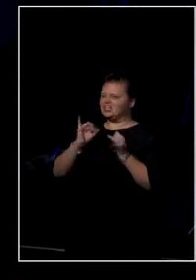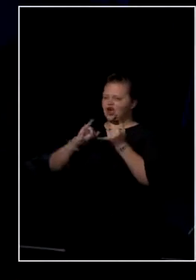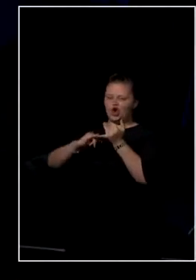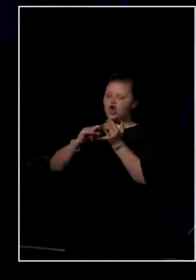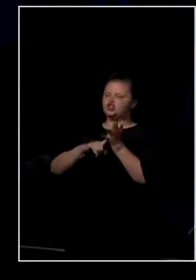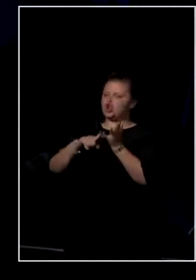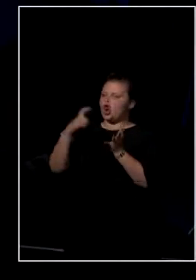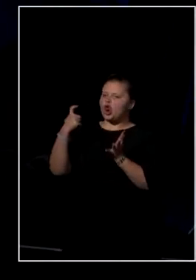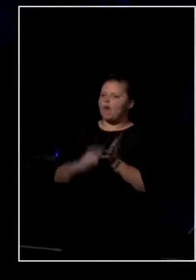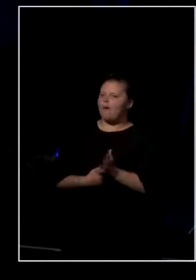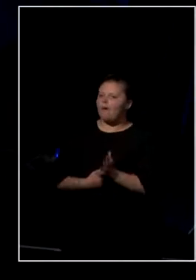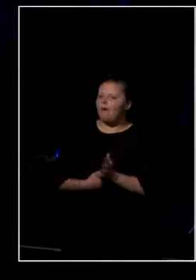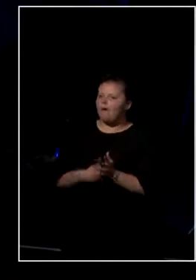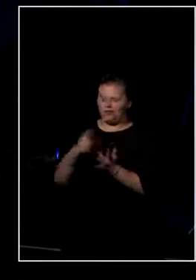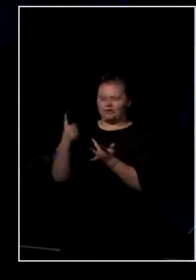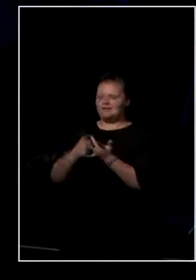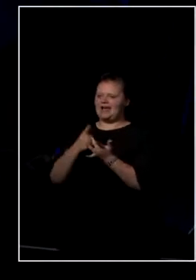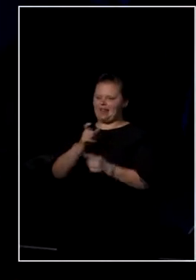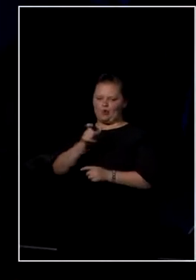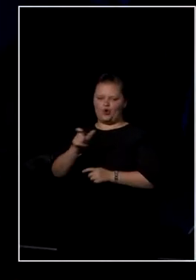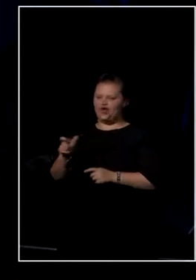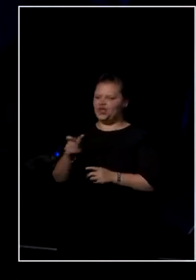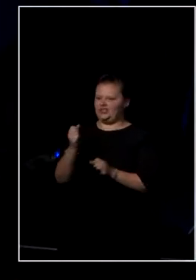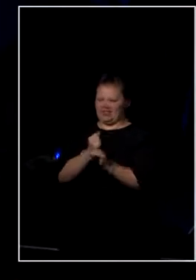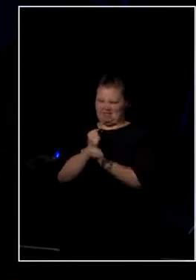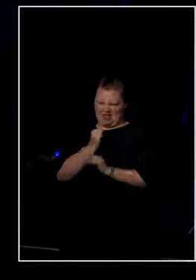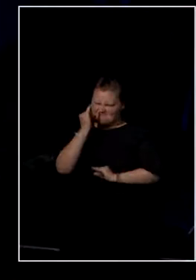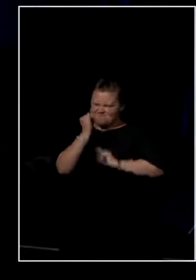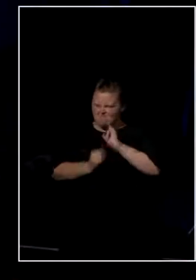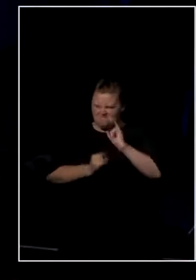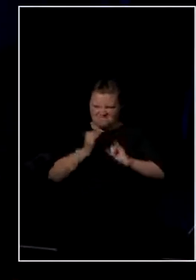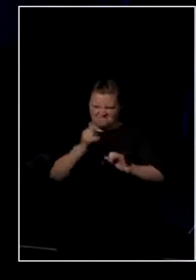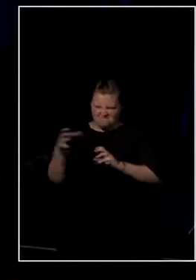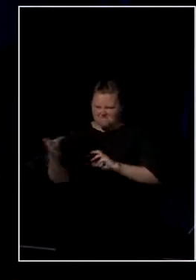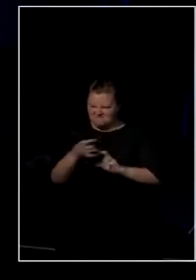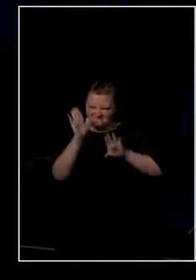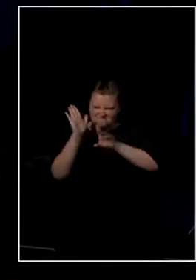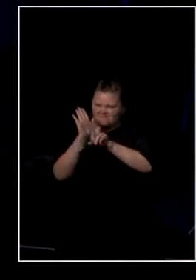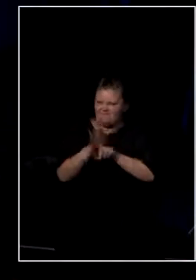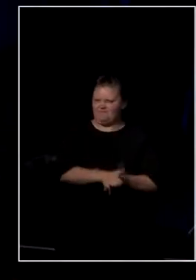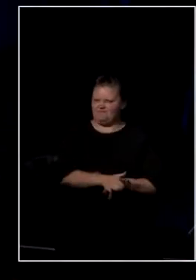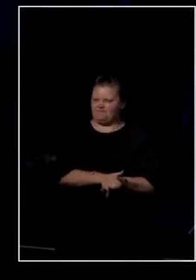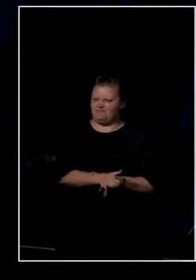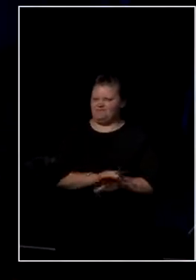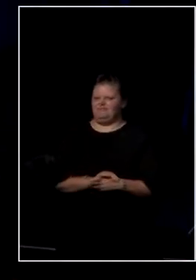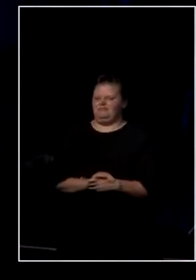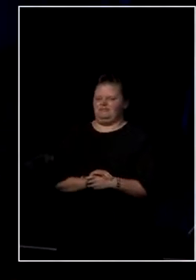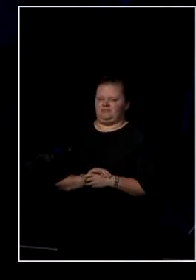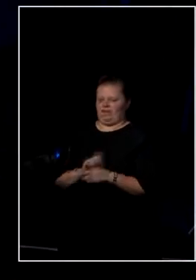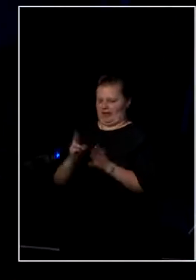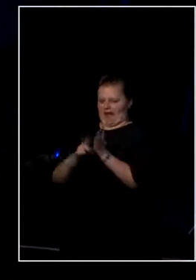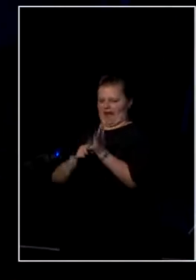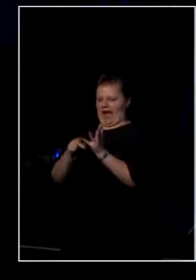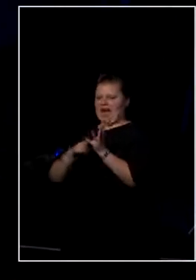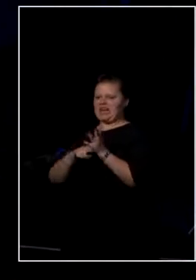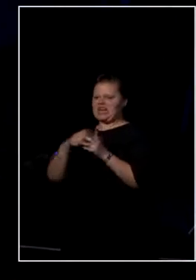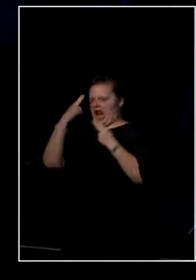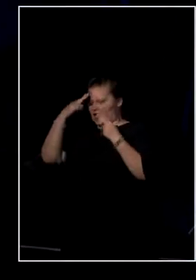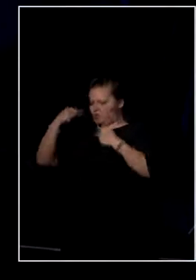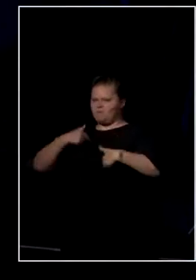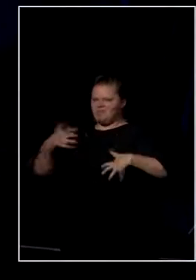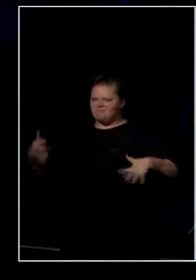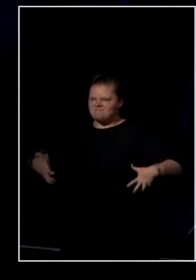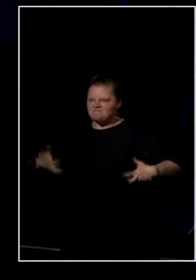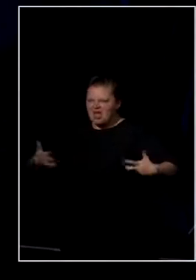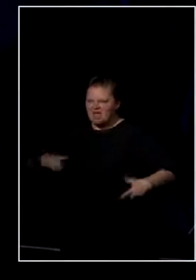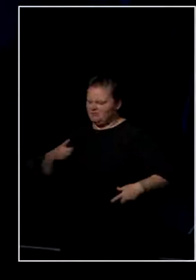not a slur. No. Those other words are made to put you down. That's right. And put you in your place. Yeah. And it's like with the nuns called me monkey, which I don't